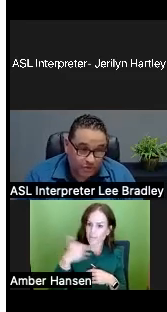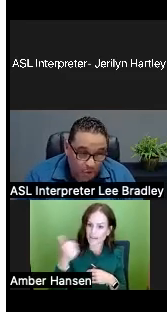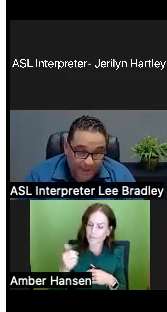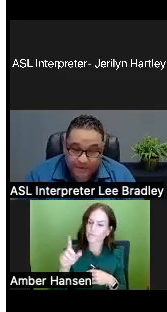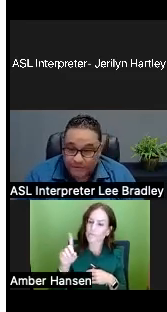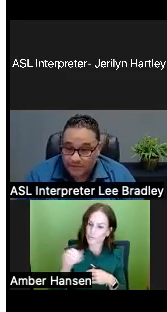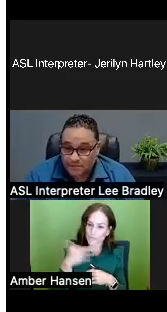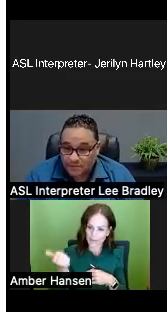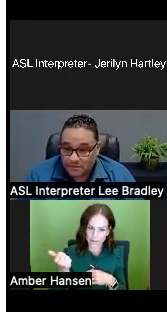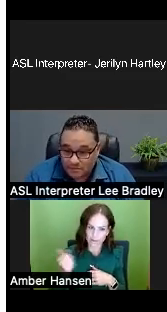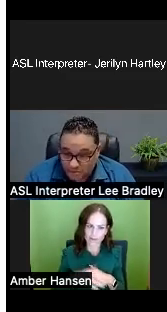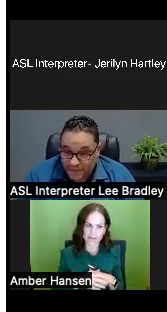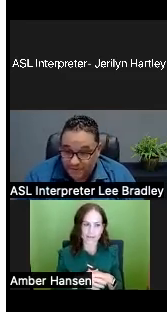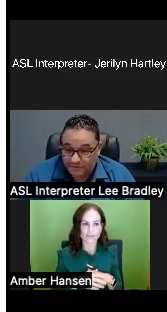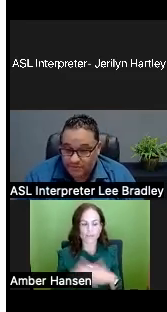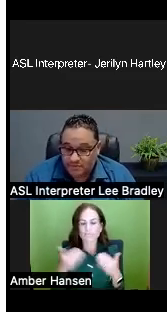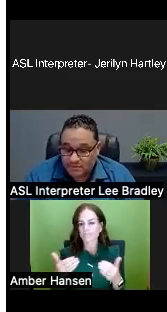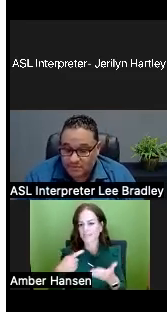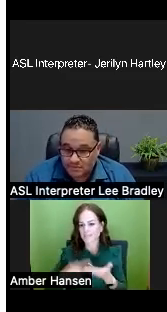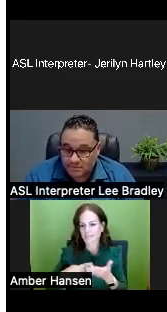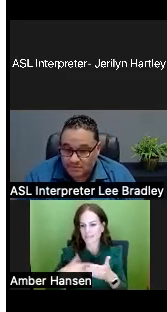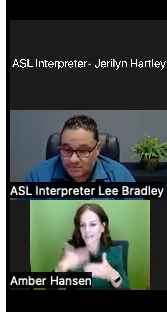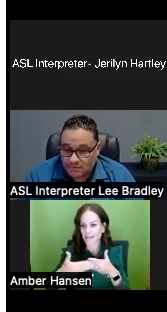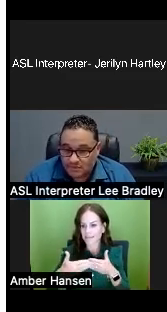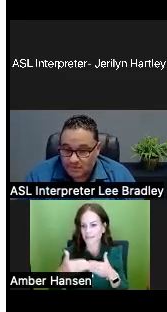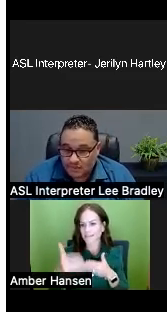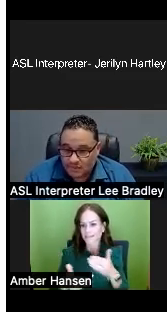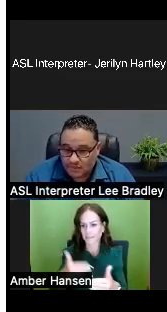when you know better, do better.